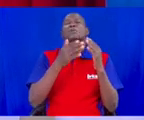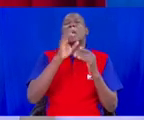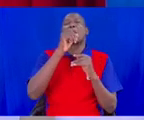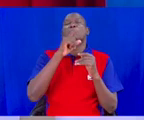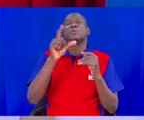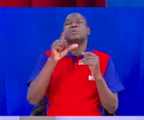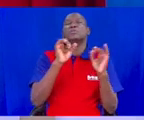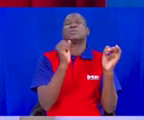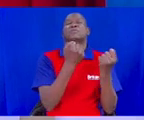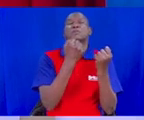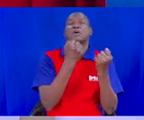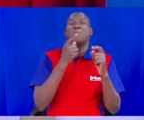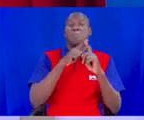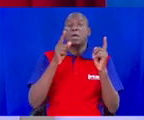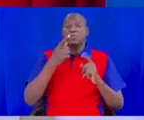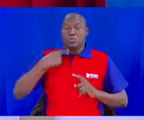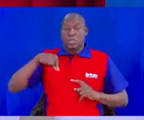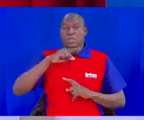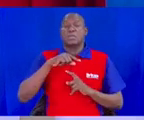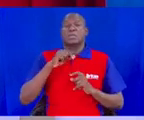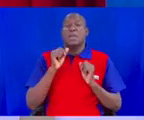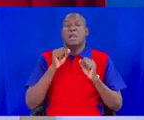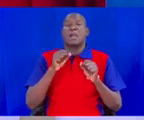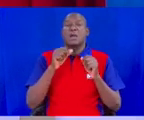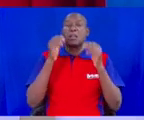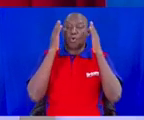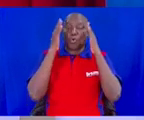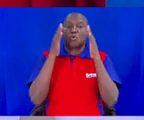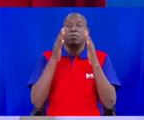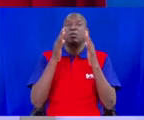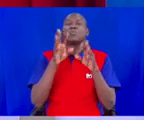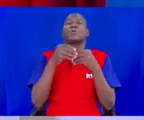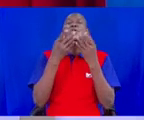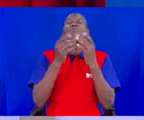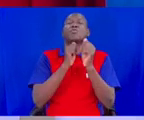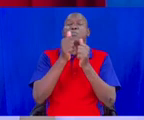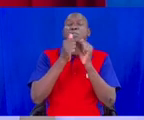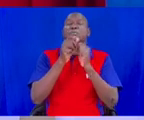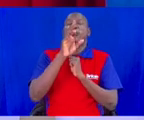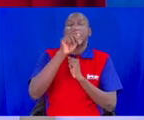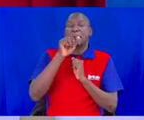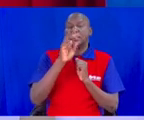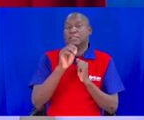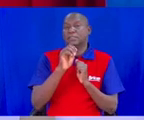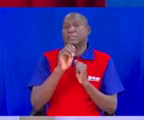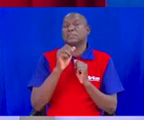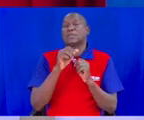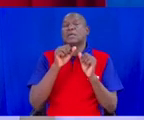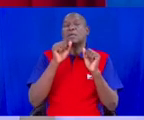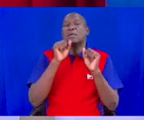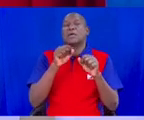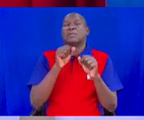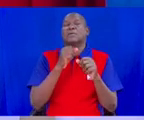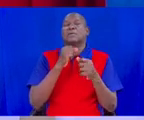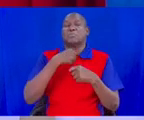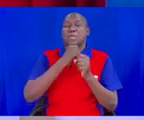is preserved. But for us, we can commit that as we give you a competitive rate of between 9.2% to 9.5%, we